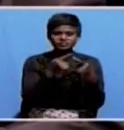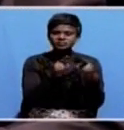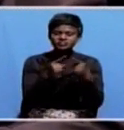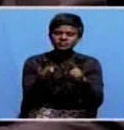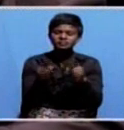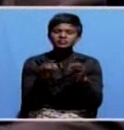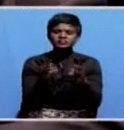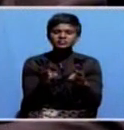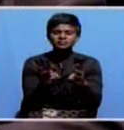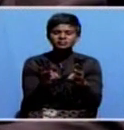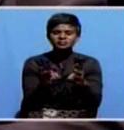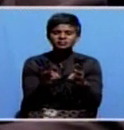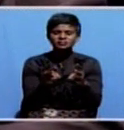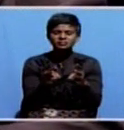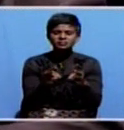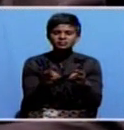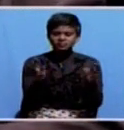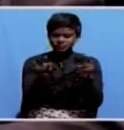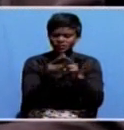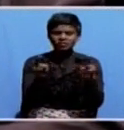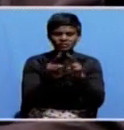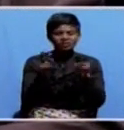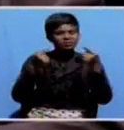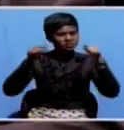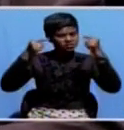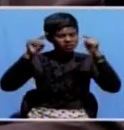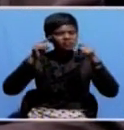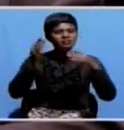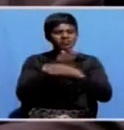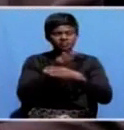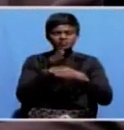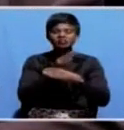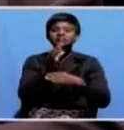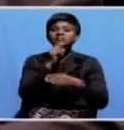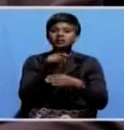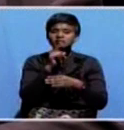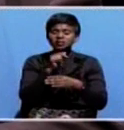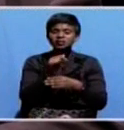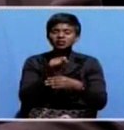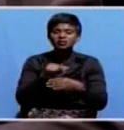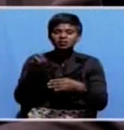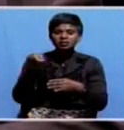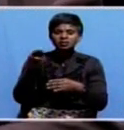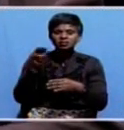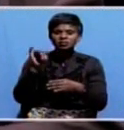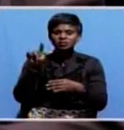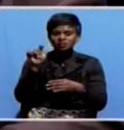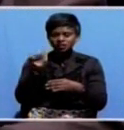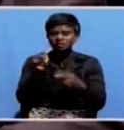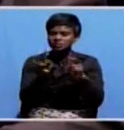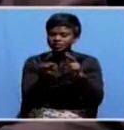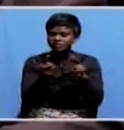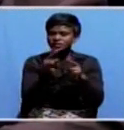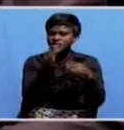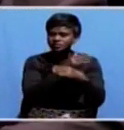remember. Mwira was a very successful businessman, one of the very successful few businessmen.